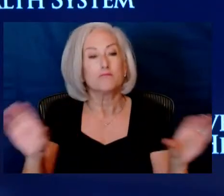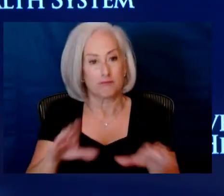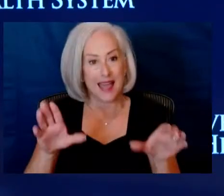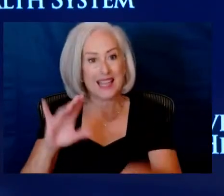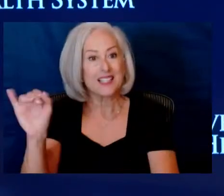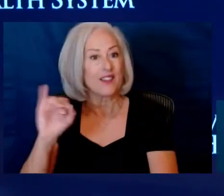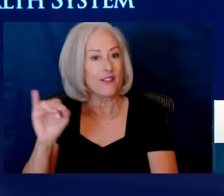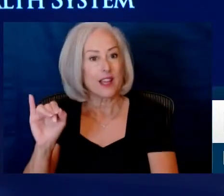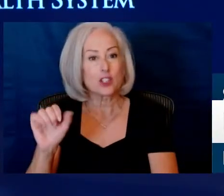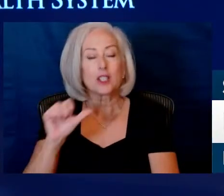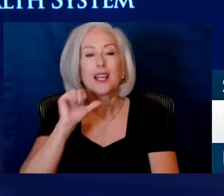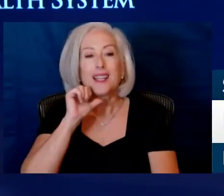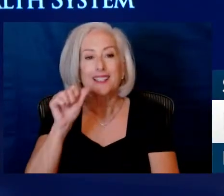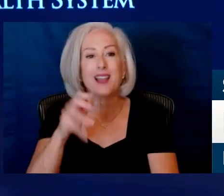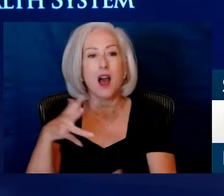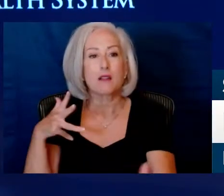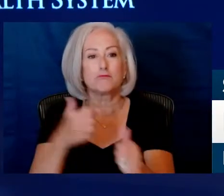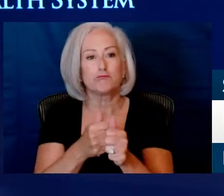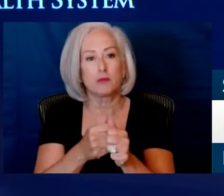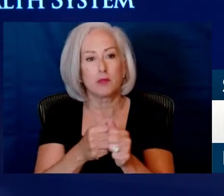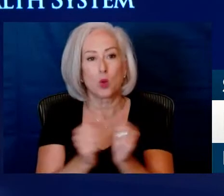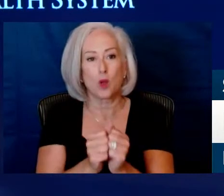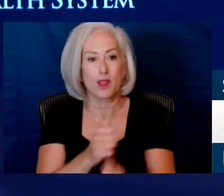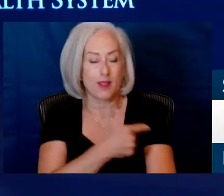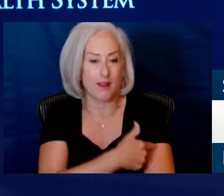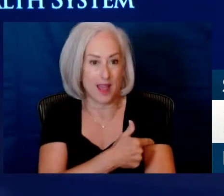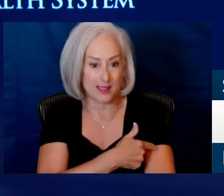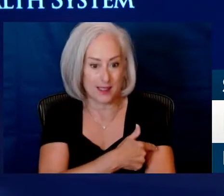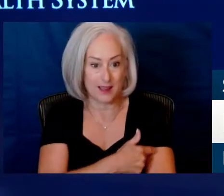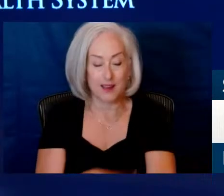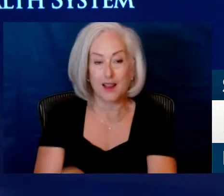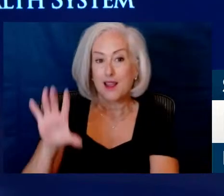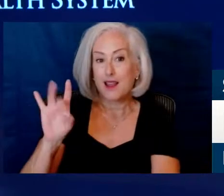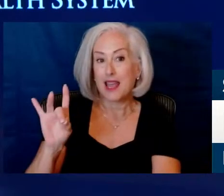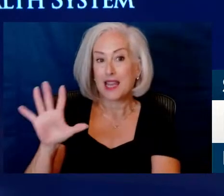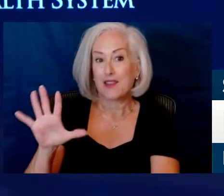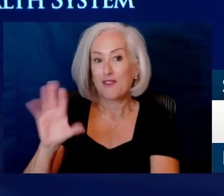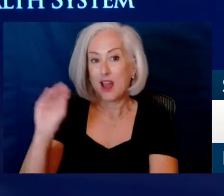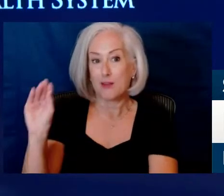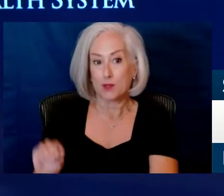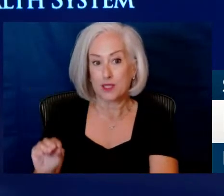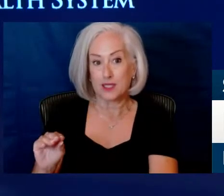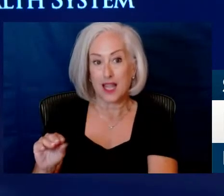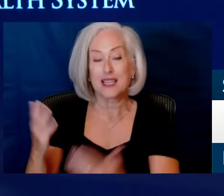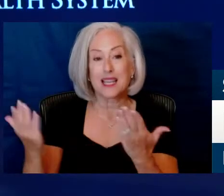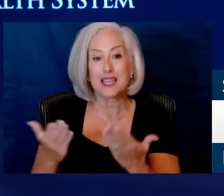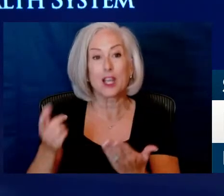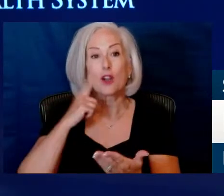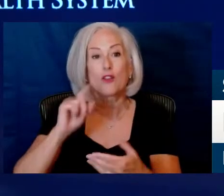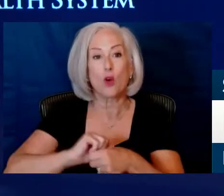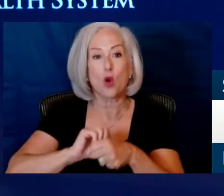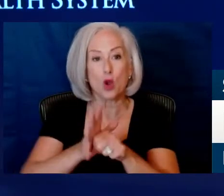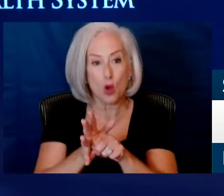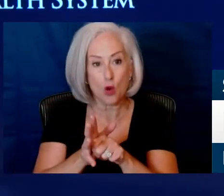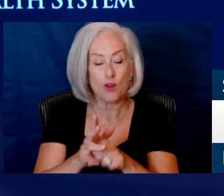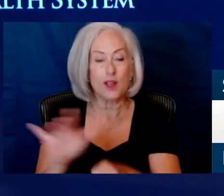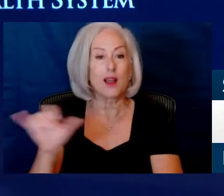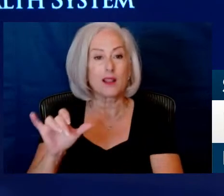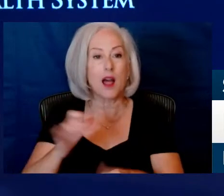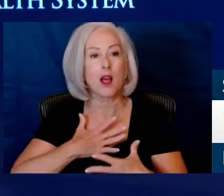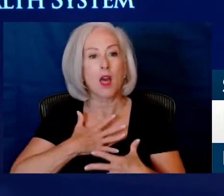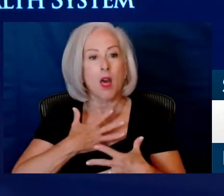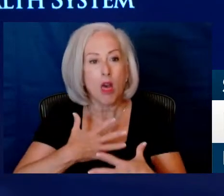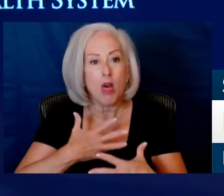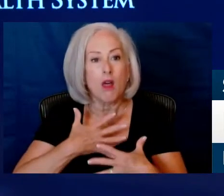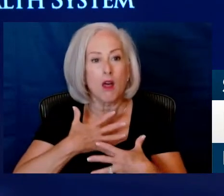about 85% of those were here actually for COVID-related things such as shortness of breath or respiratory failure. So